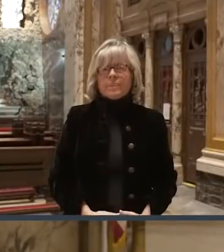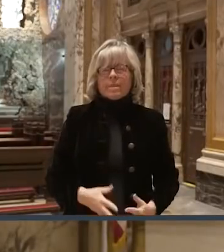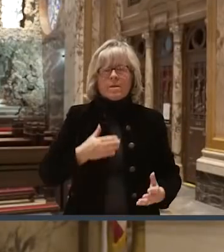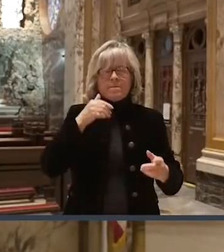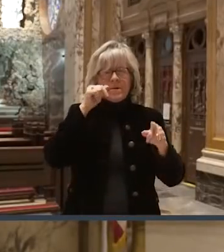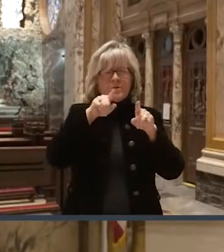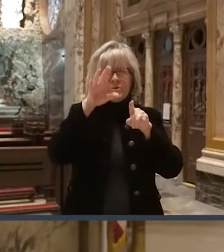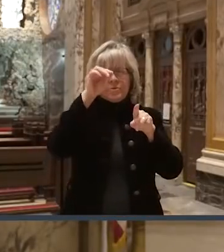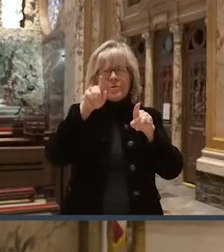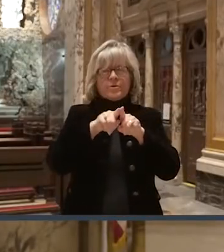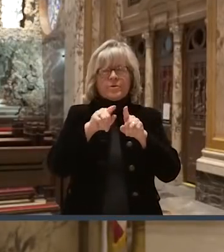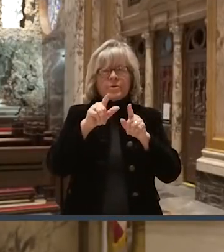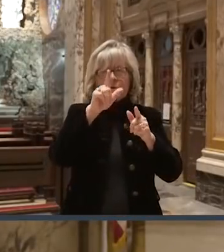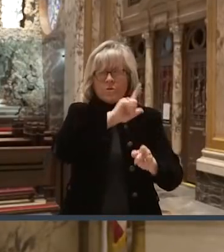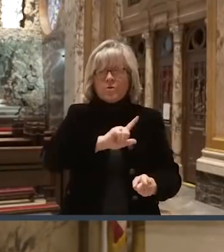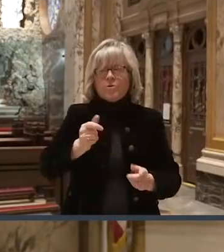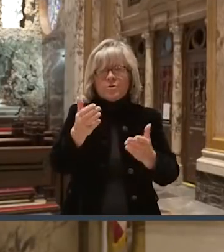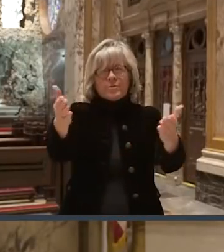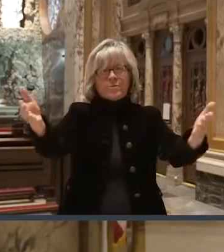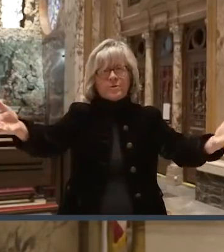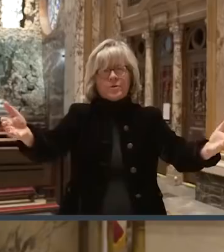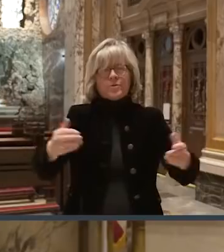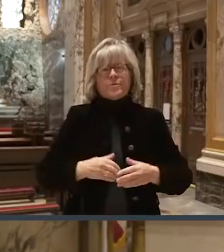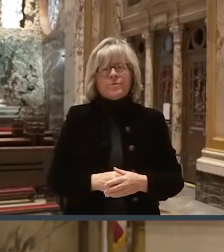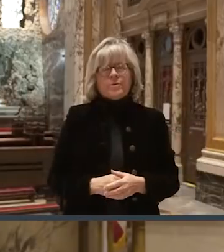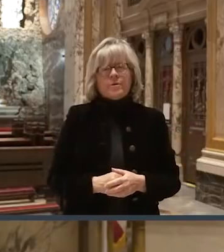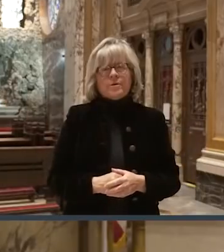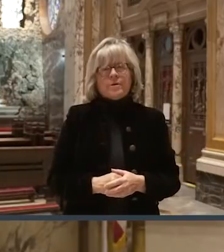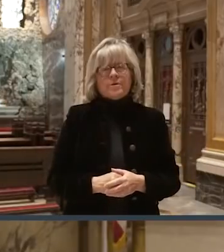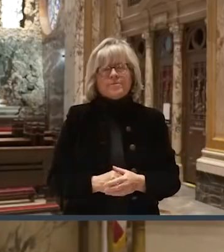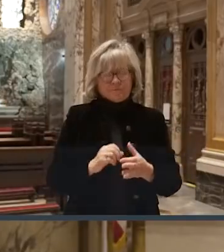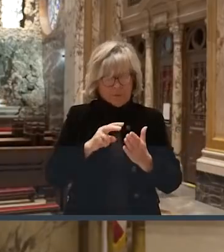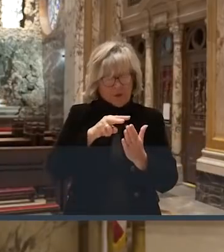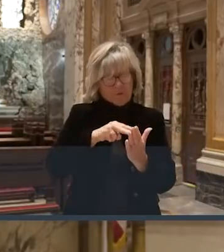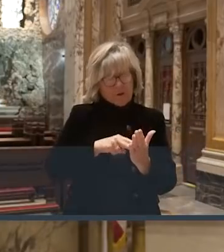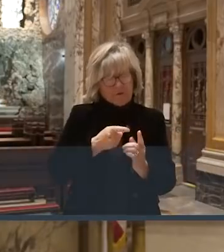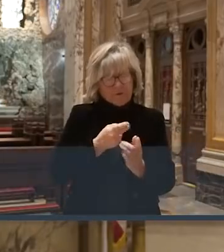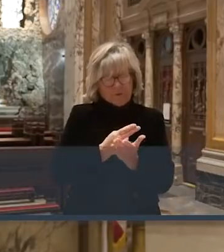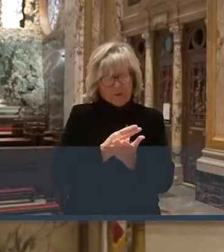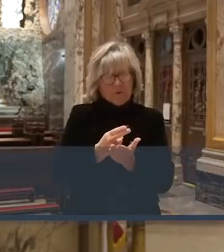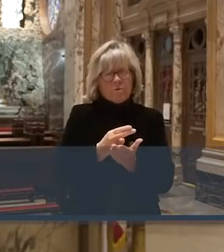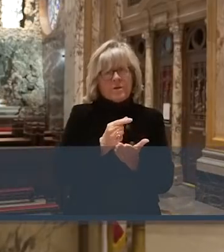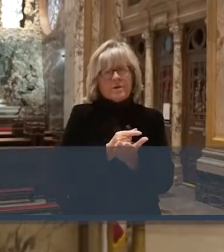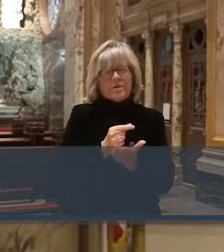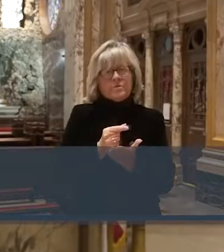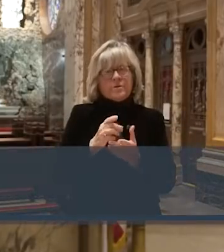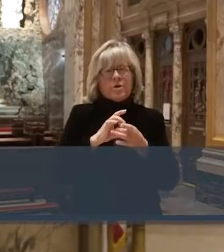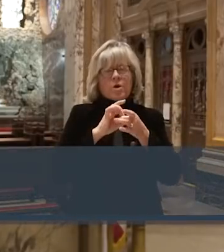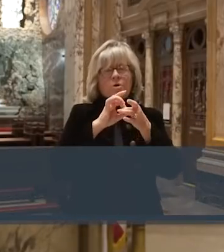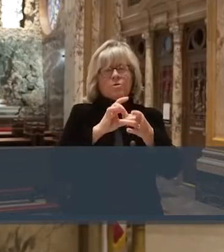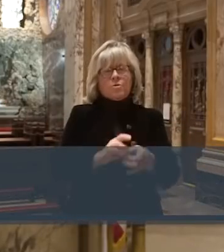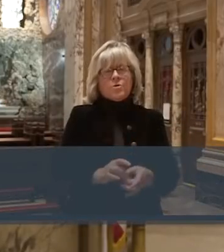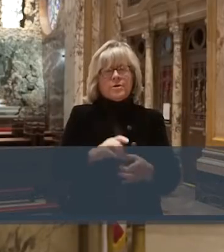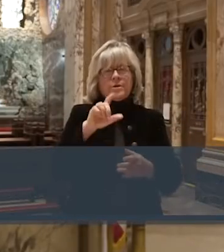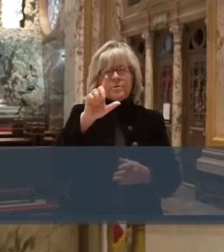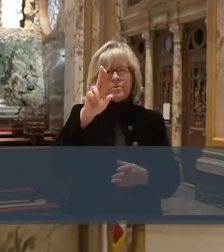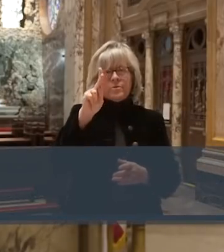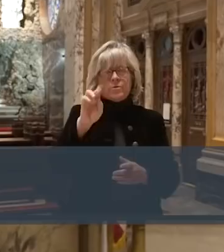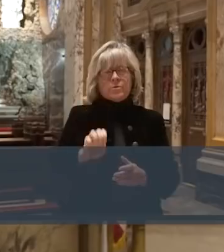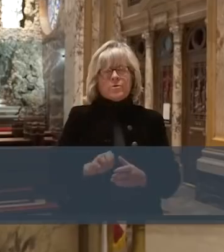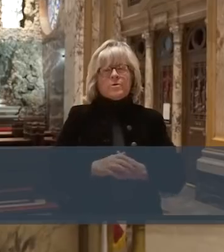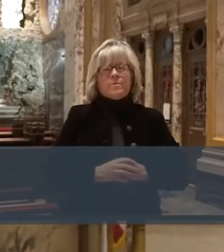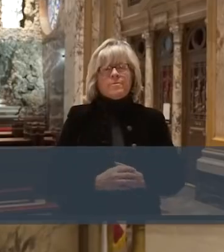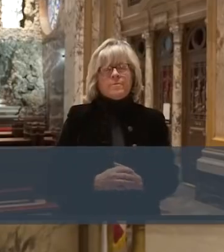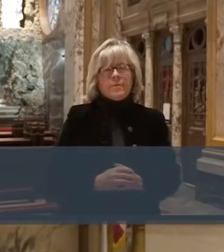My sisters and brothers, the Lord be with you. And with your spirit. A reading from the Holy Gospel according to Luke. Glory to you,